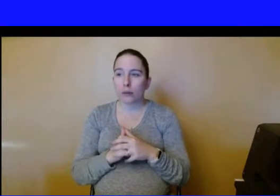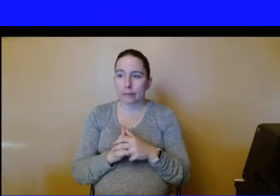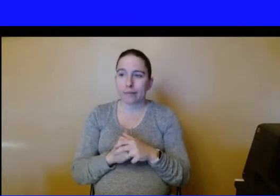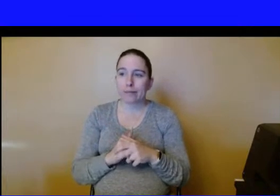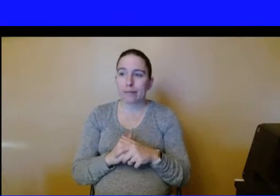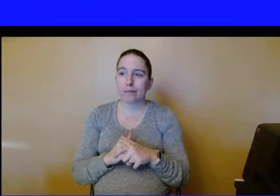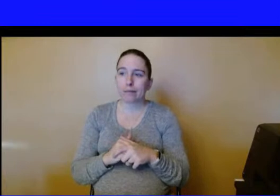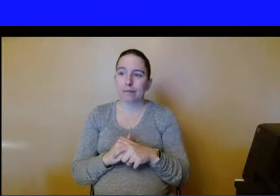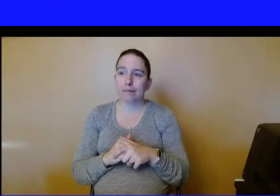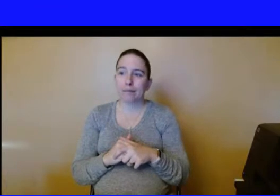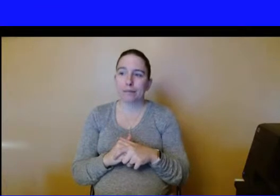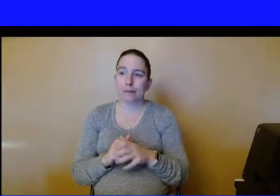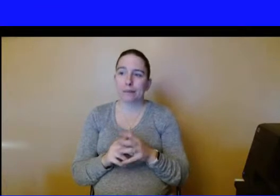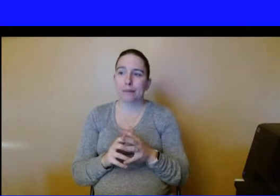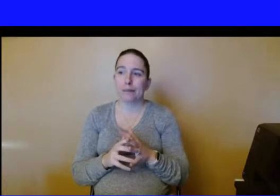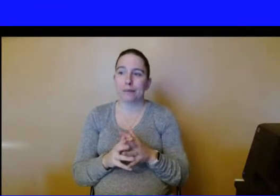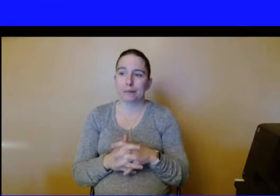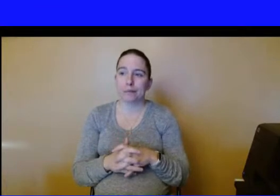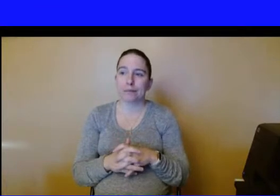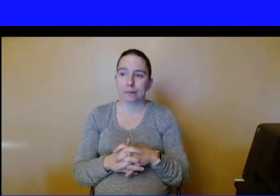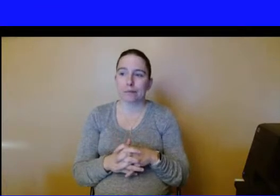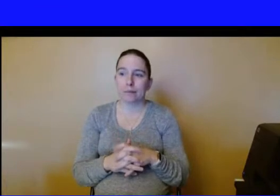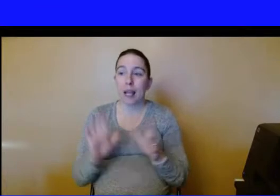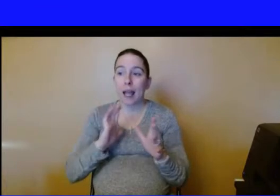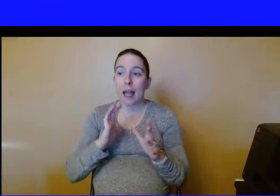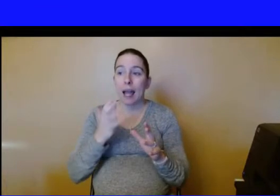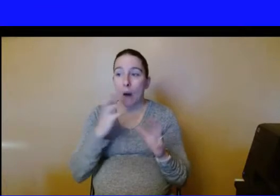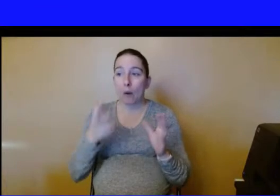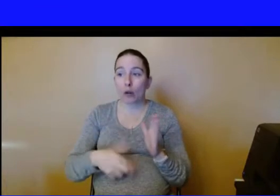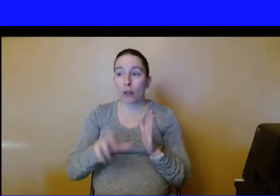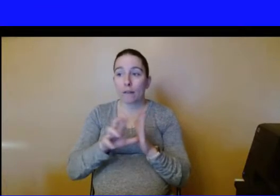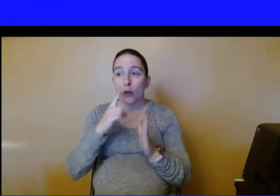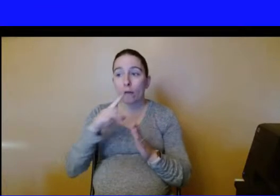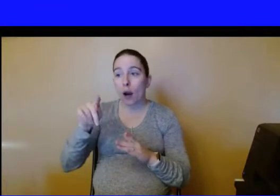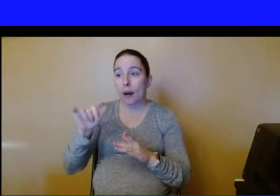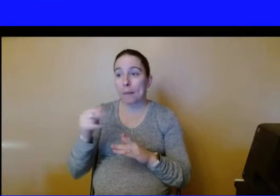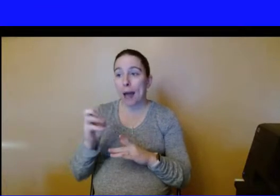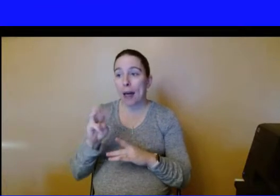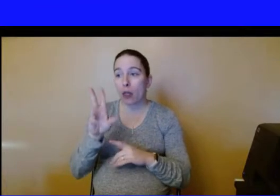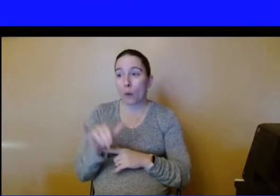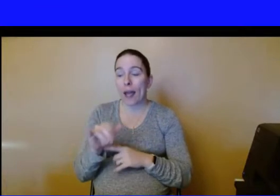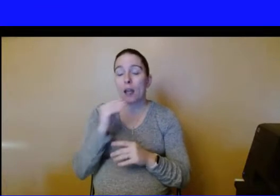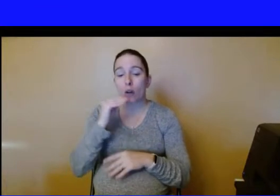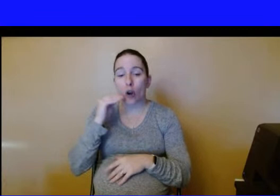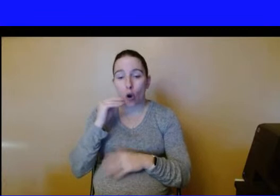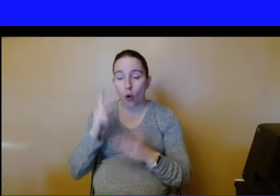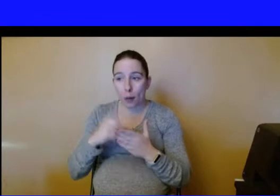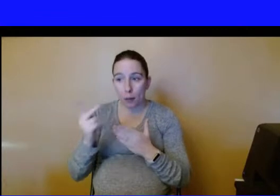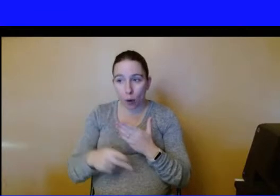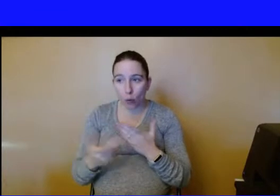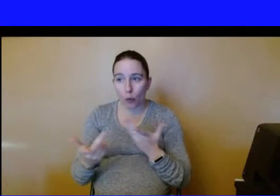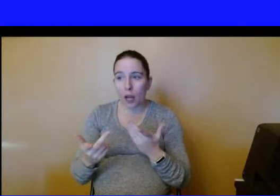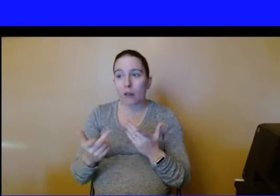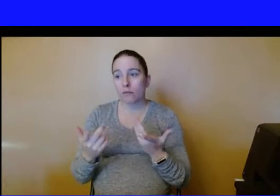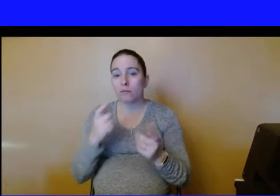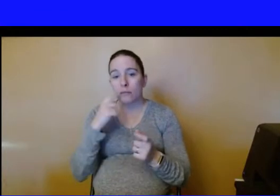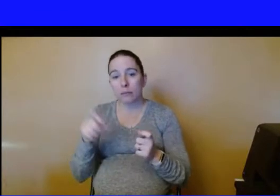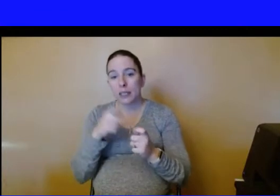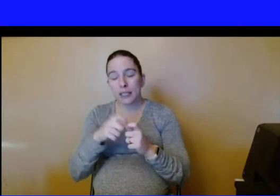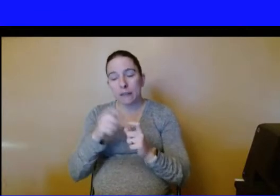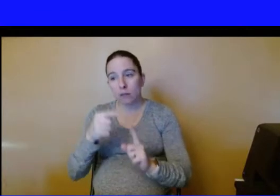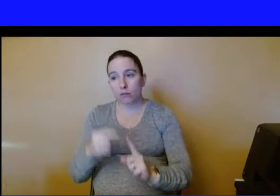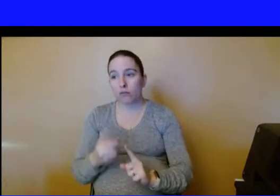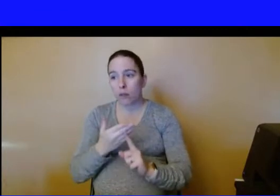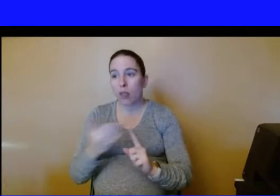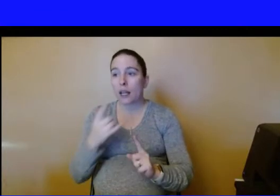services. Pathway Home team members meet with patients at least once a week for the first 3 months, accompanying